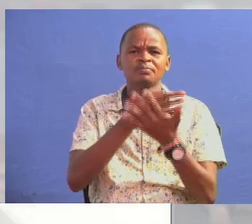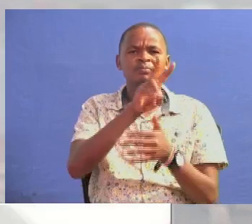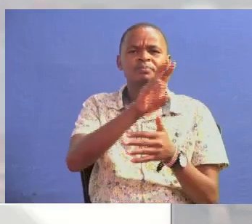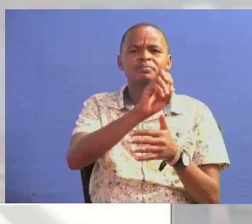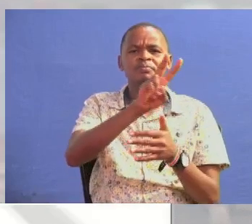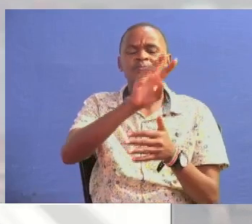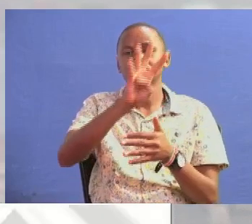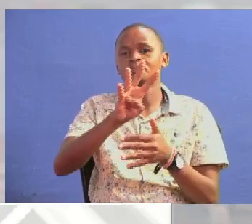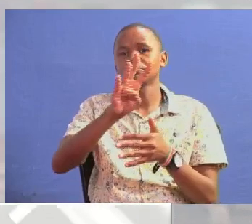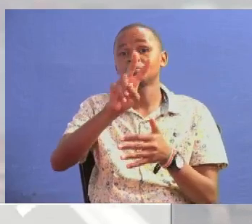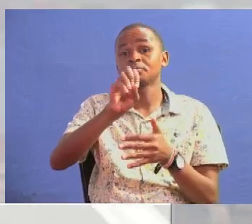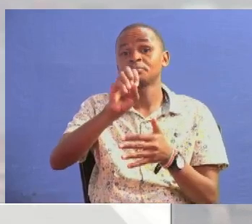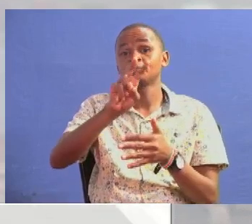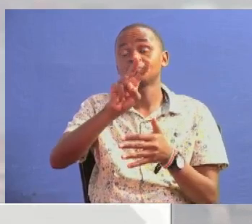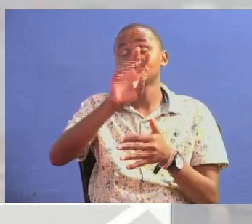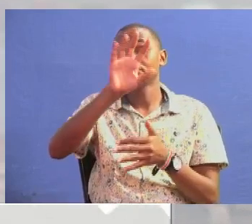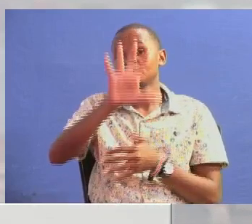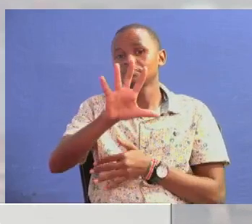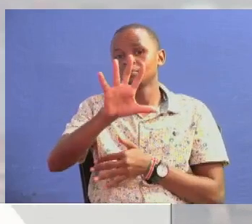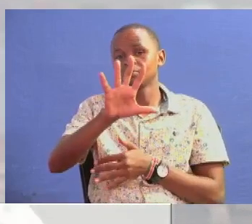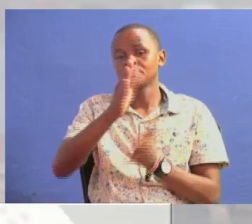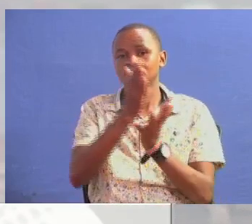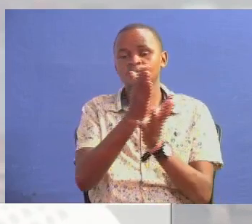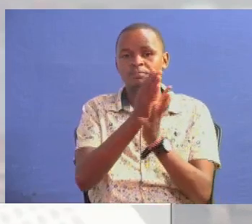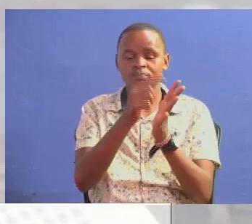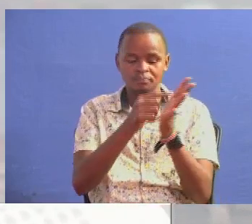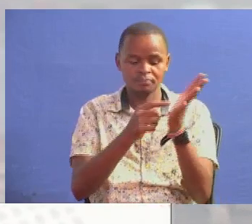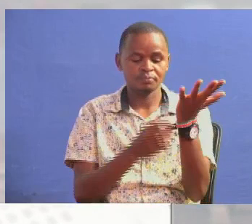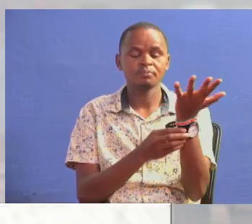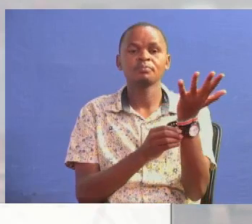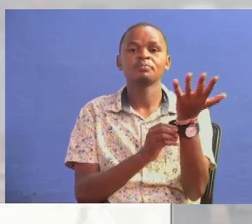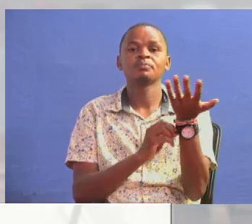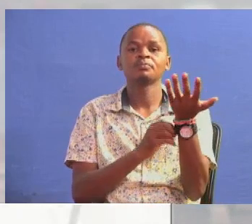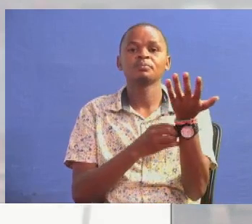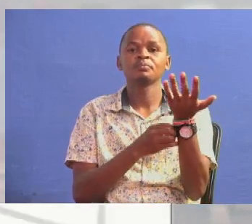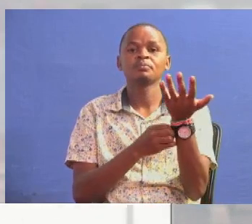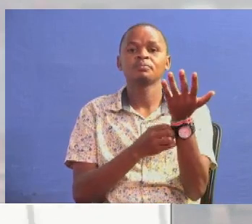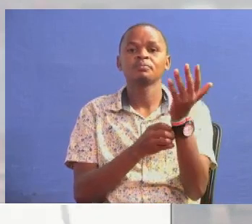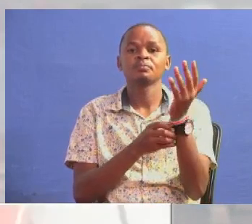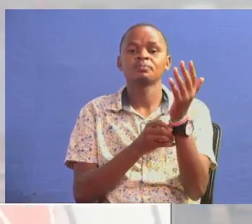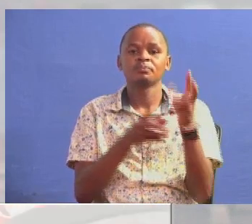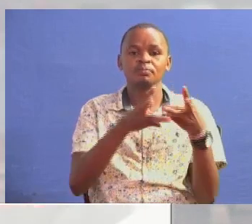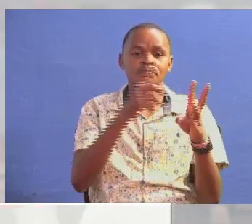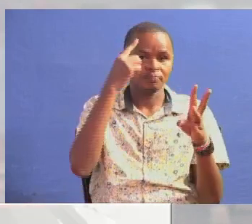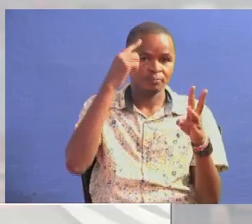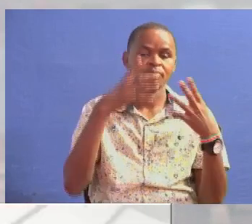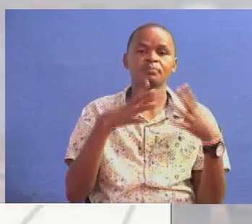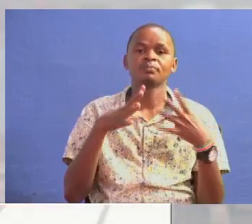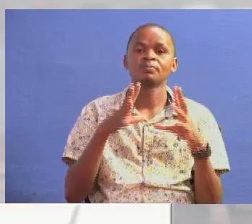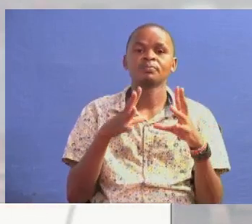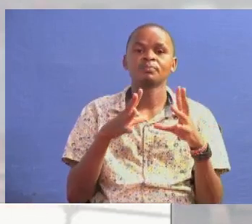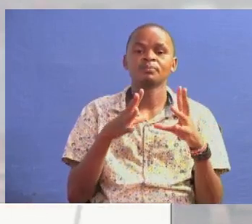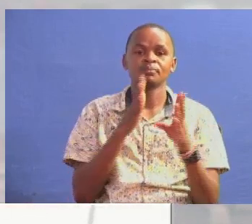financial year 2024-2025 and the medium-term statement, which are meant to provide a platform for stakeholders